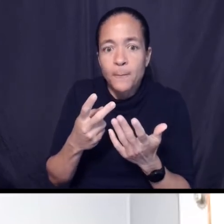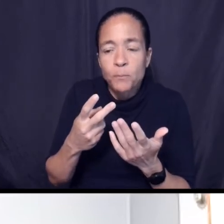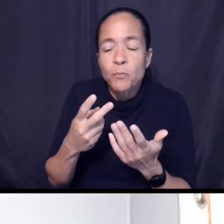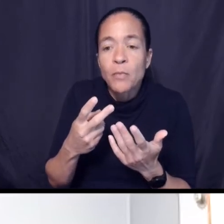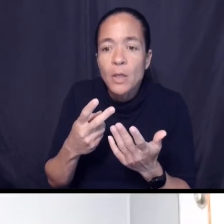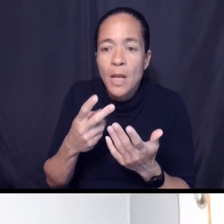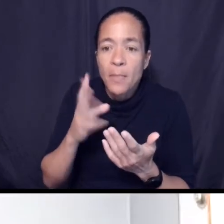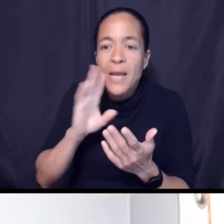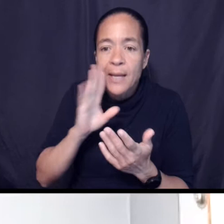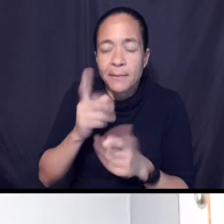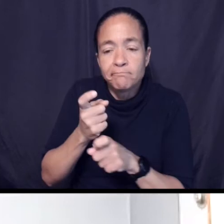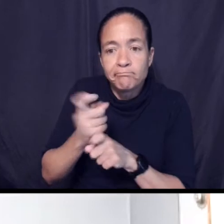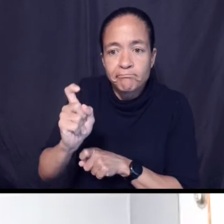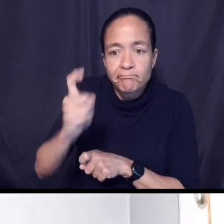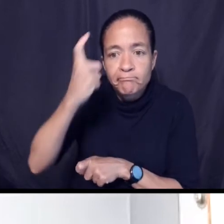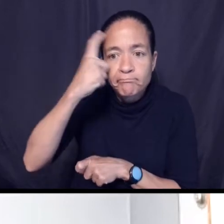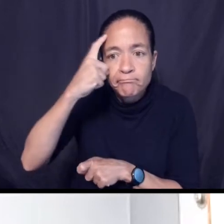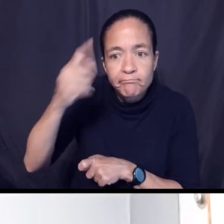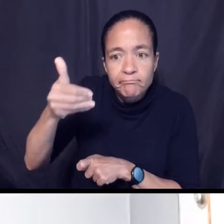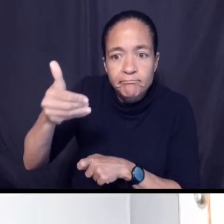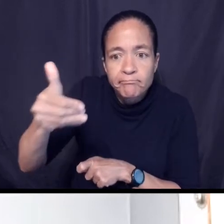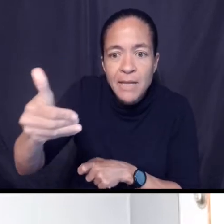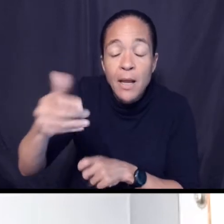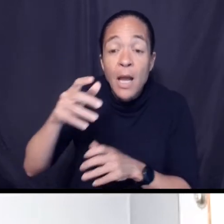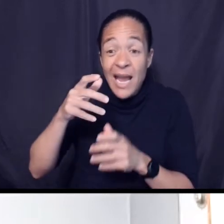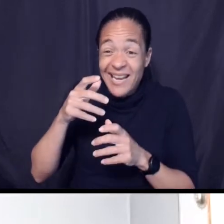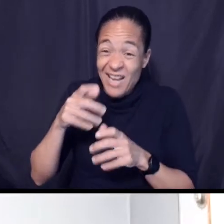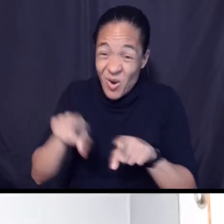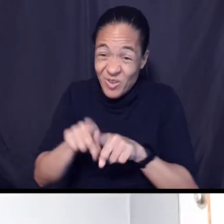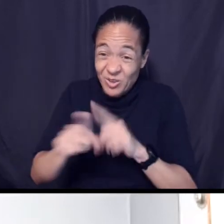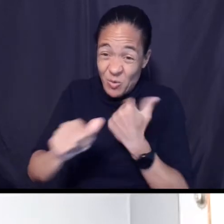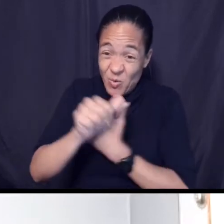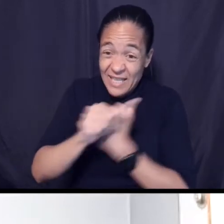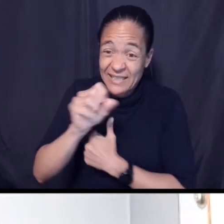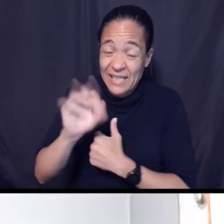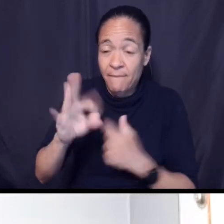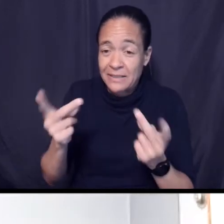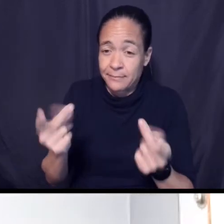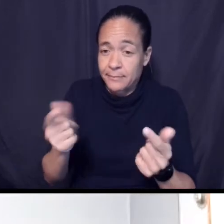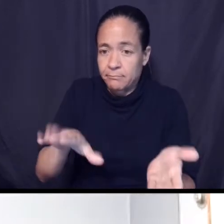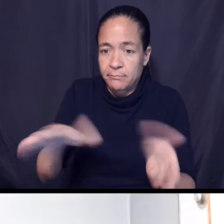and development, they can also put the child at risk for sudden death.